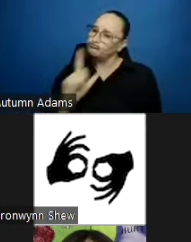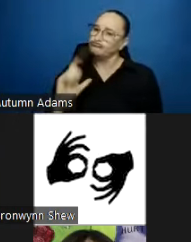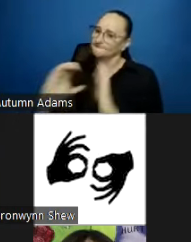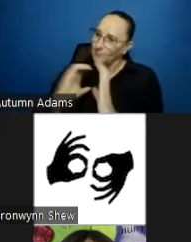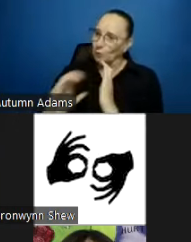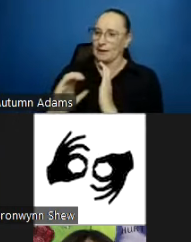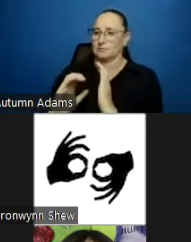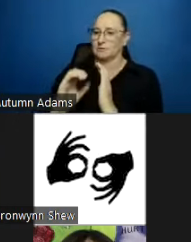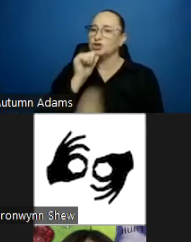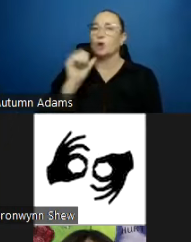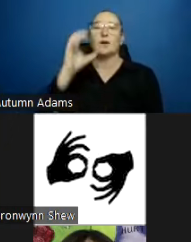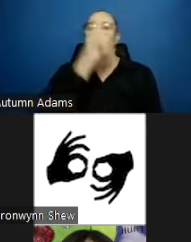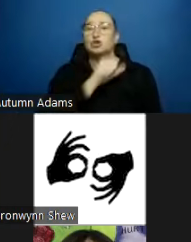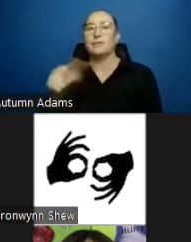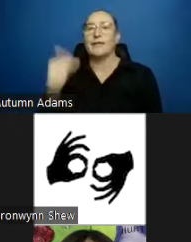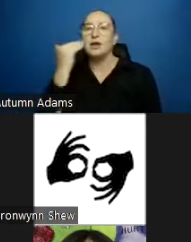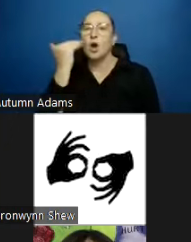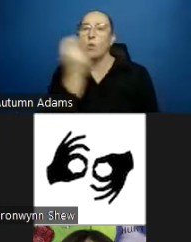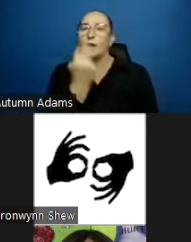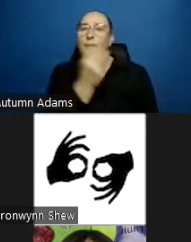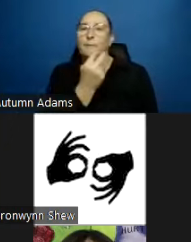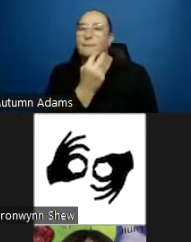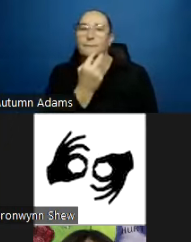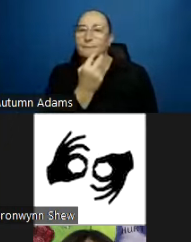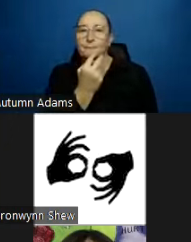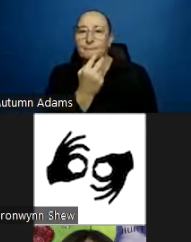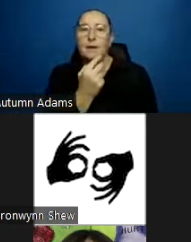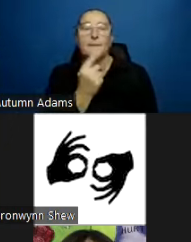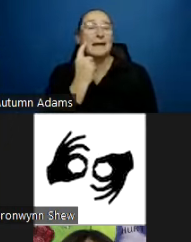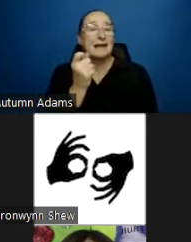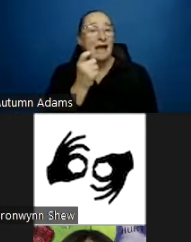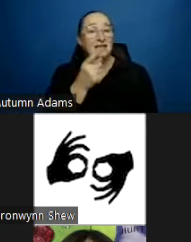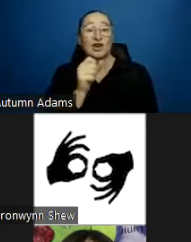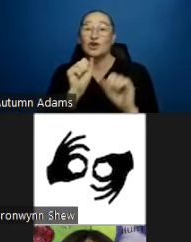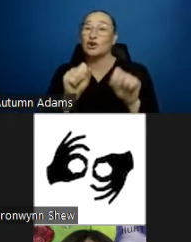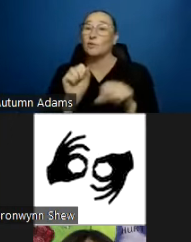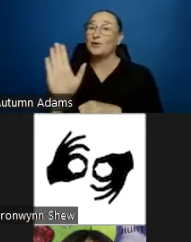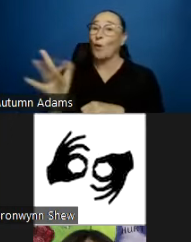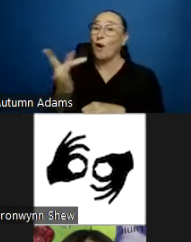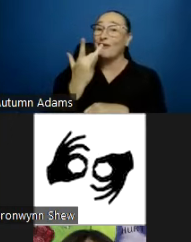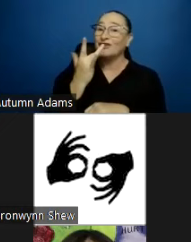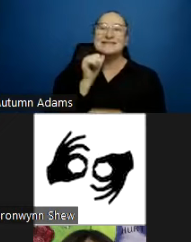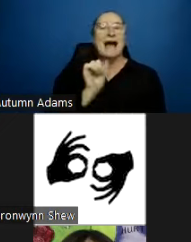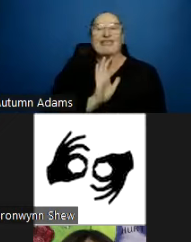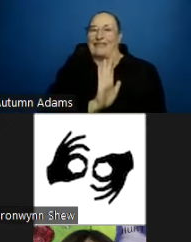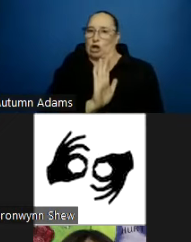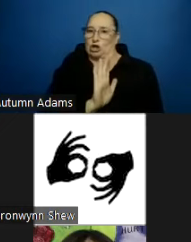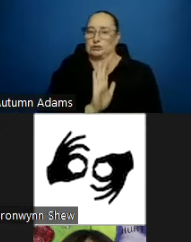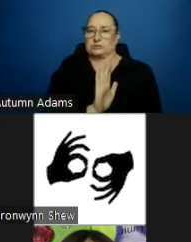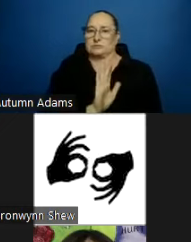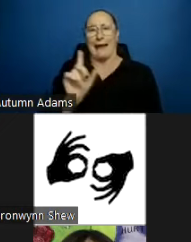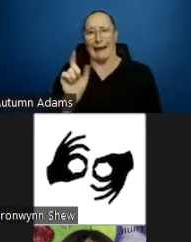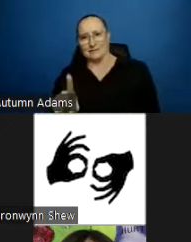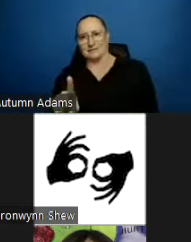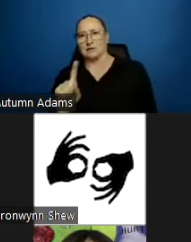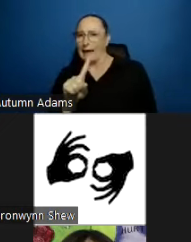Don't assume that they know how to lip reading. Is that because that could be your preference instead of their preference? Again, just ask